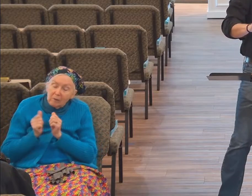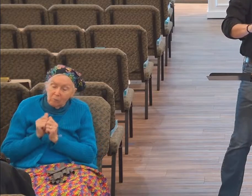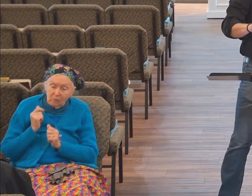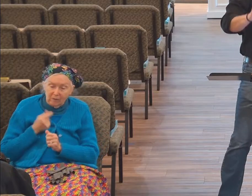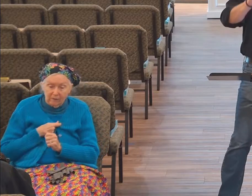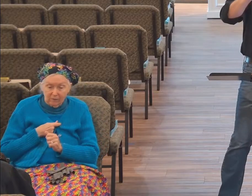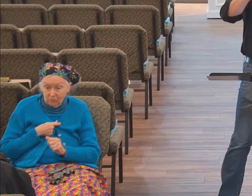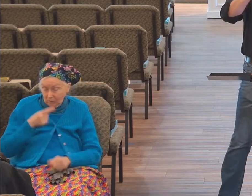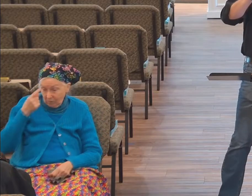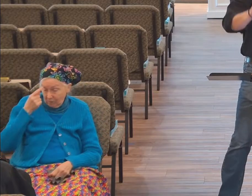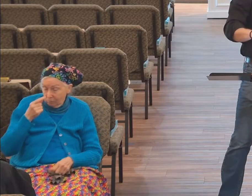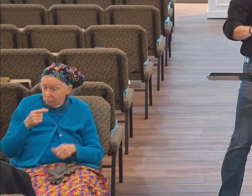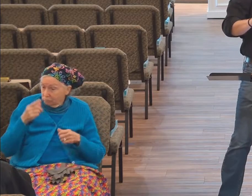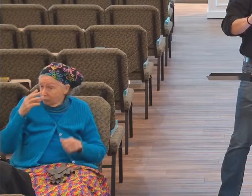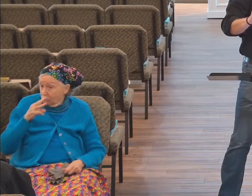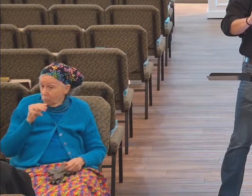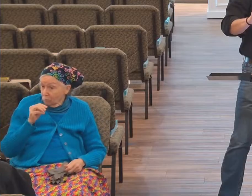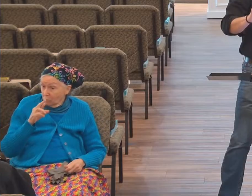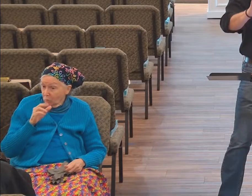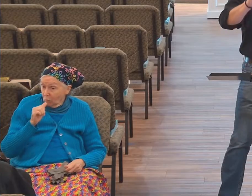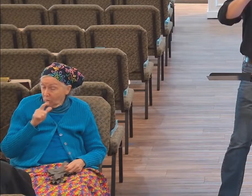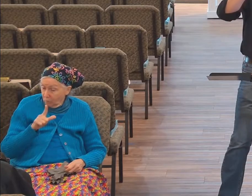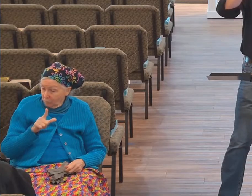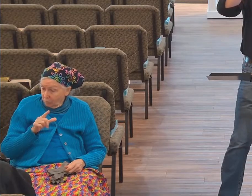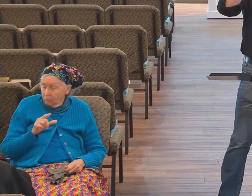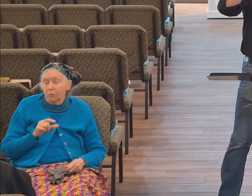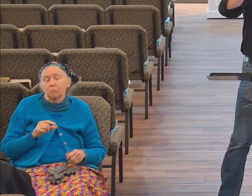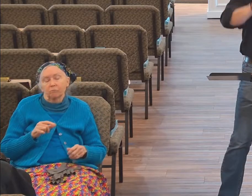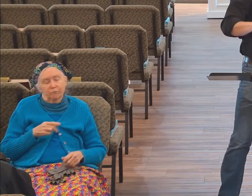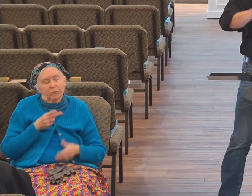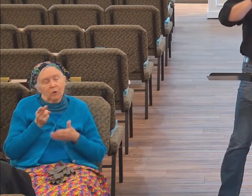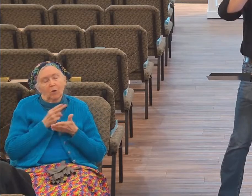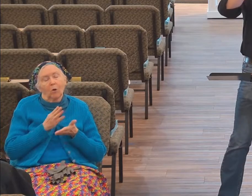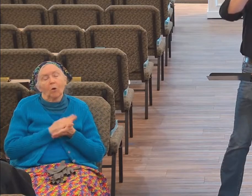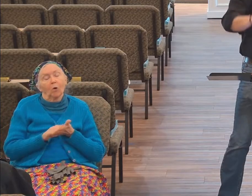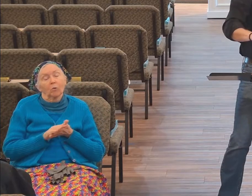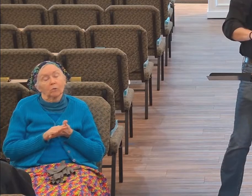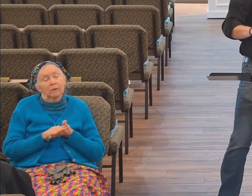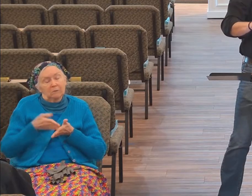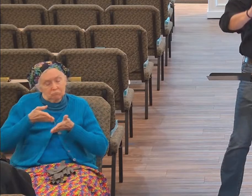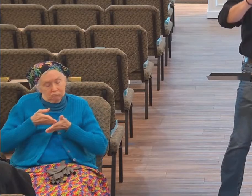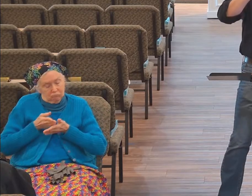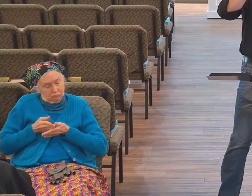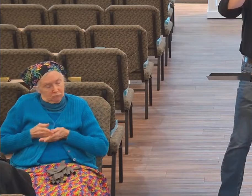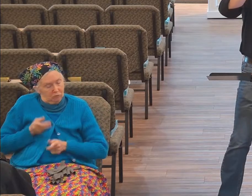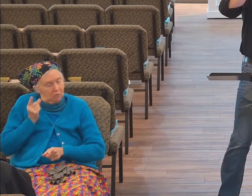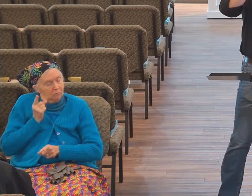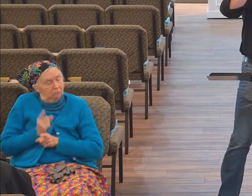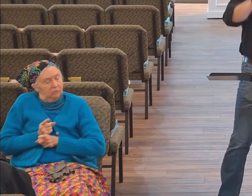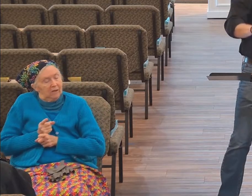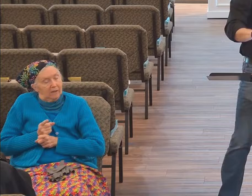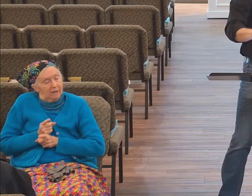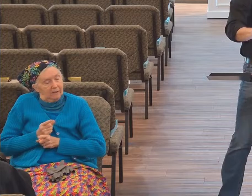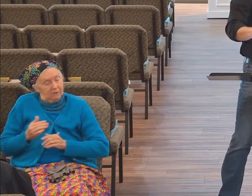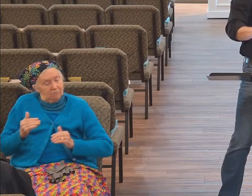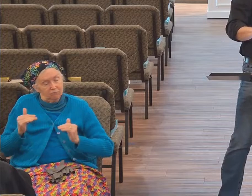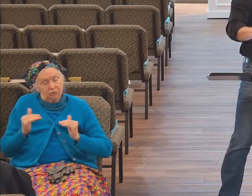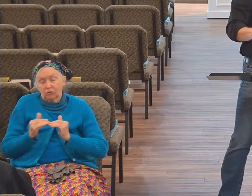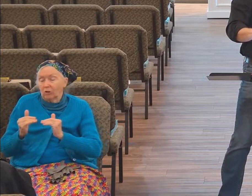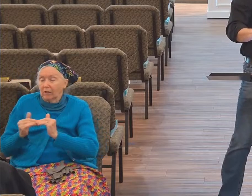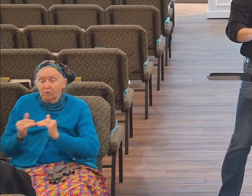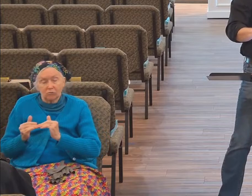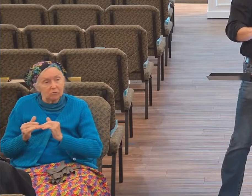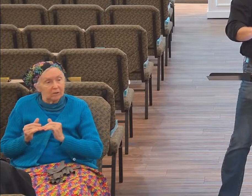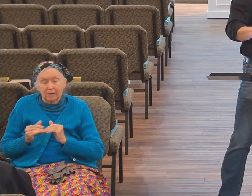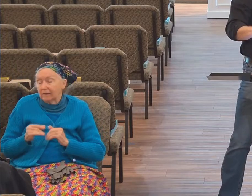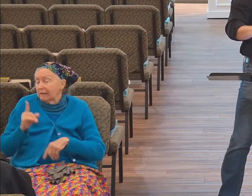morals, holy, right? Upright and just. No legitimate